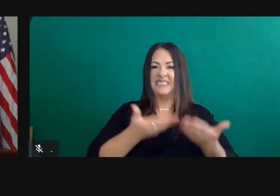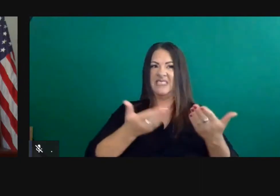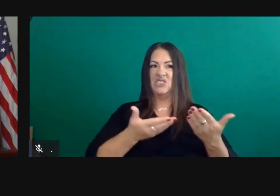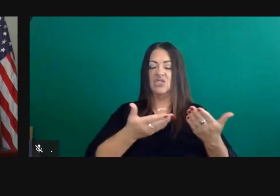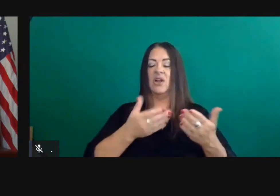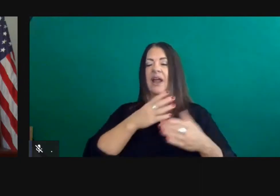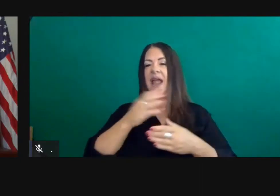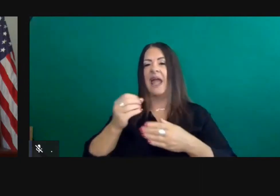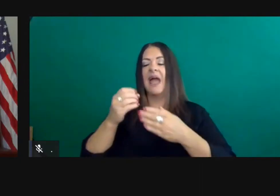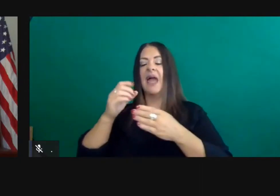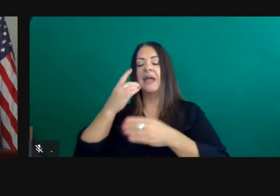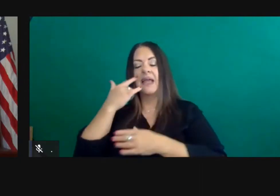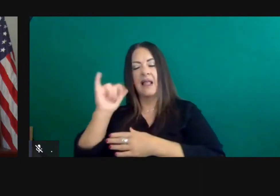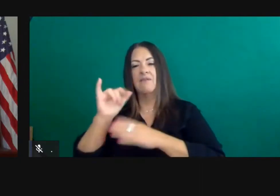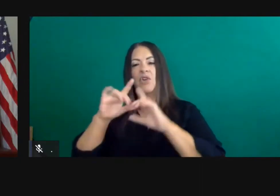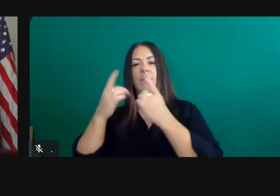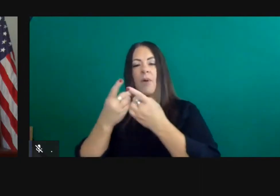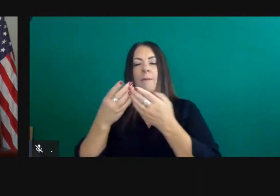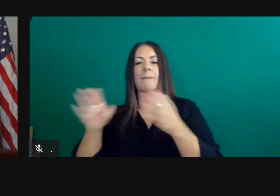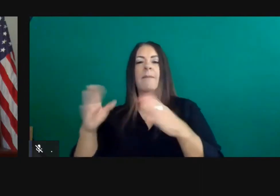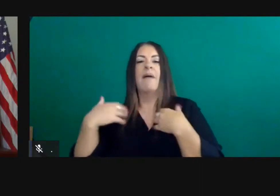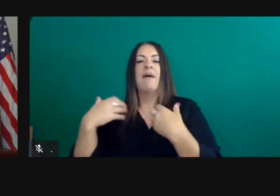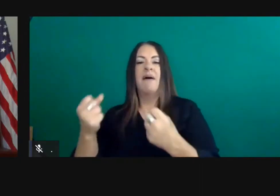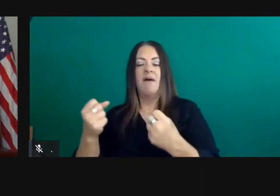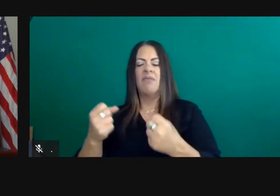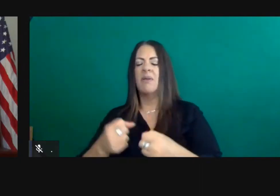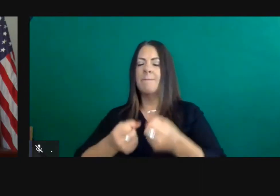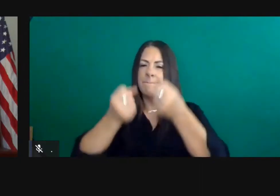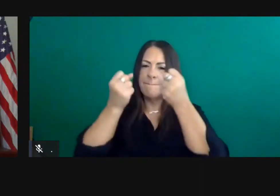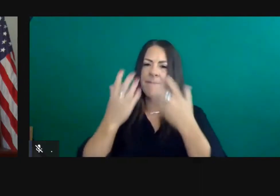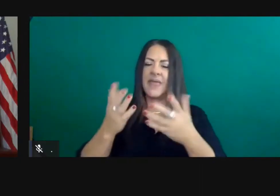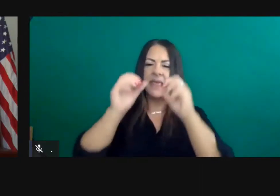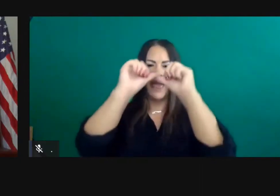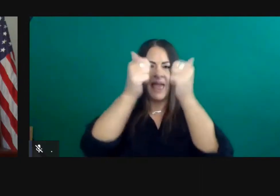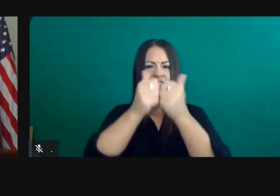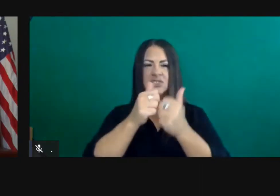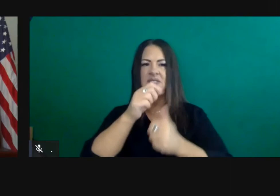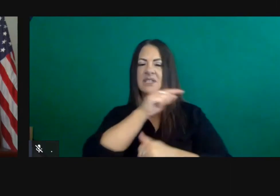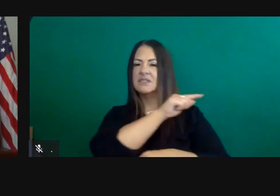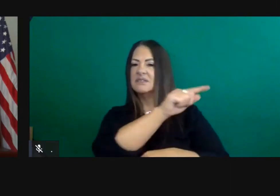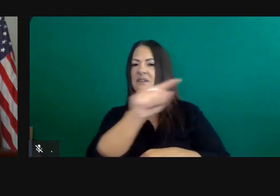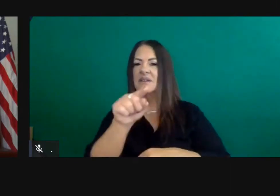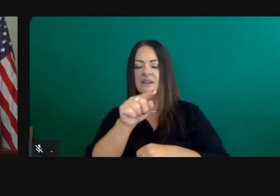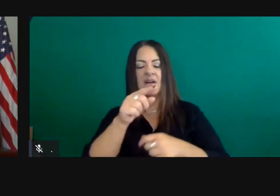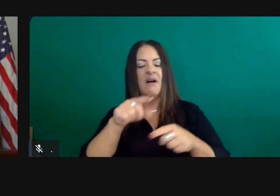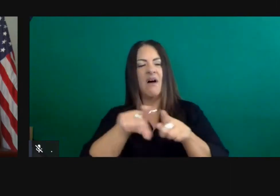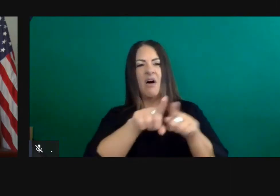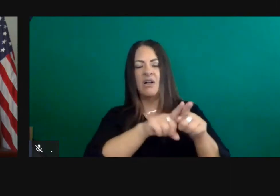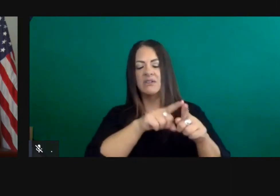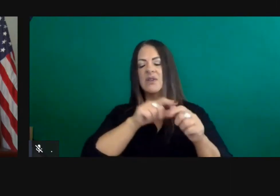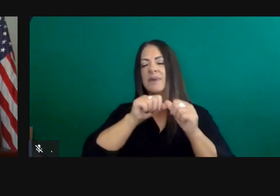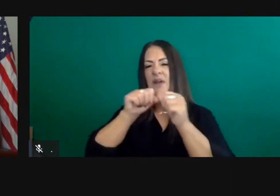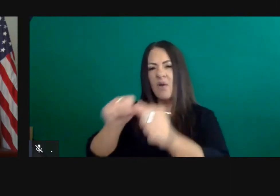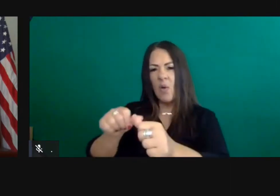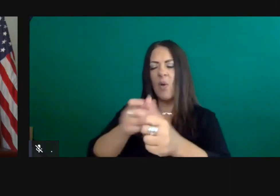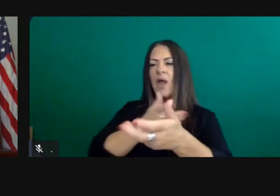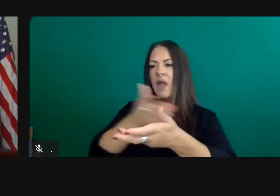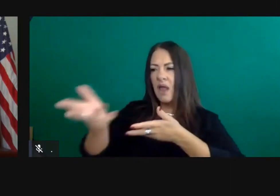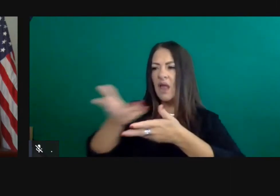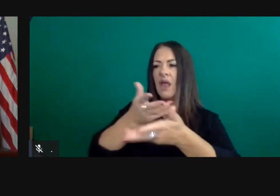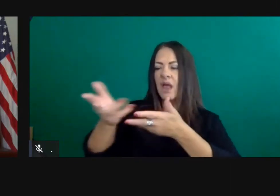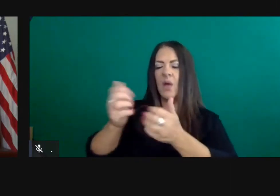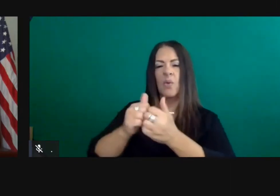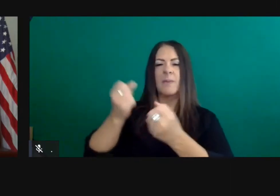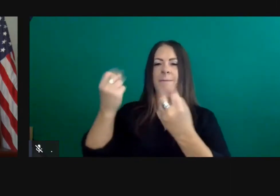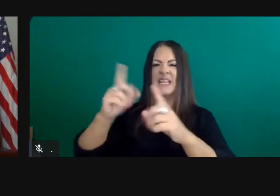Public Health, but a number of our agencies and entities at the state level have had ongoing interactions with a number of the different